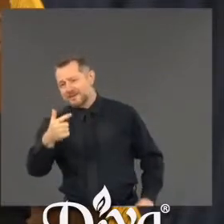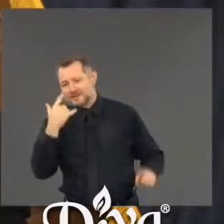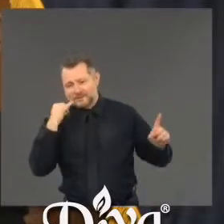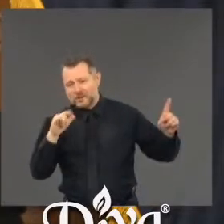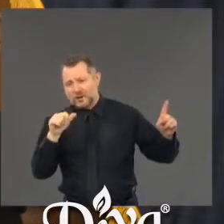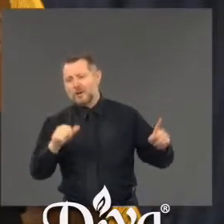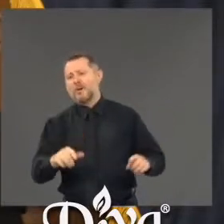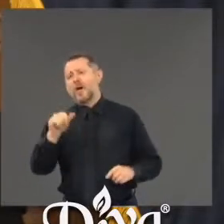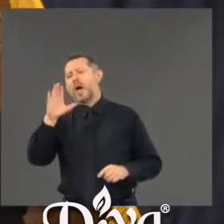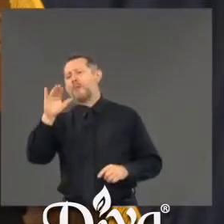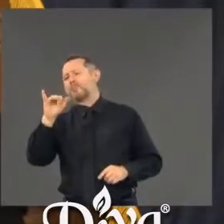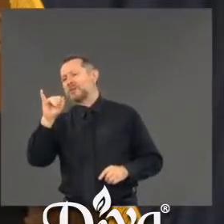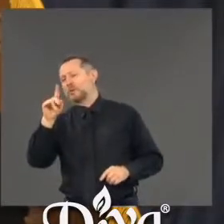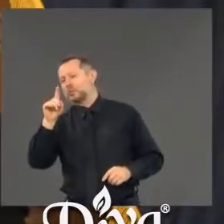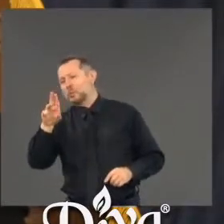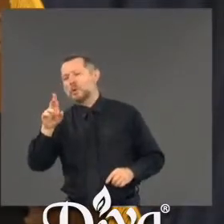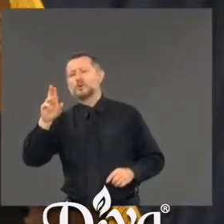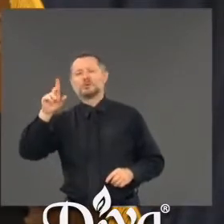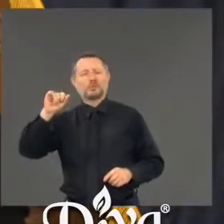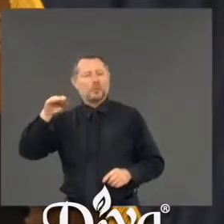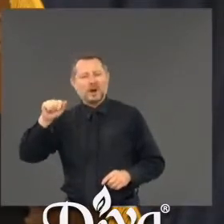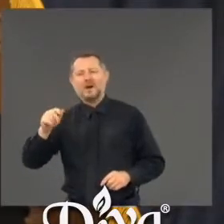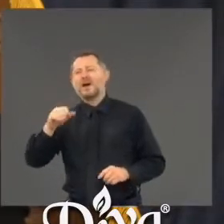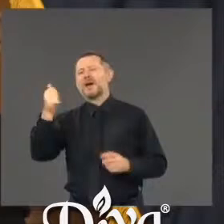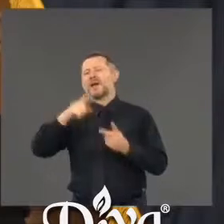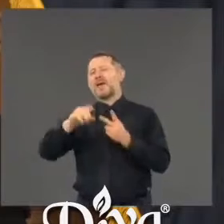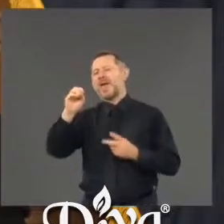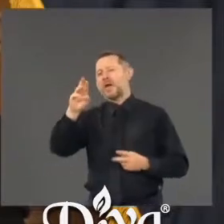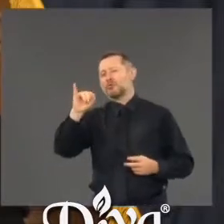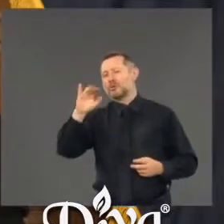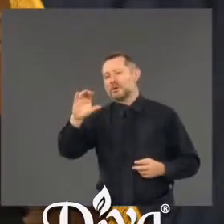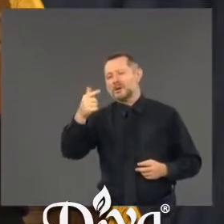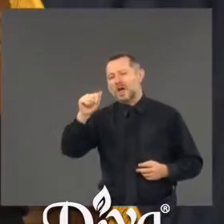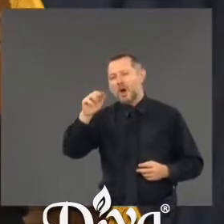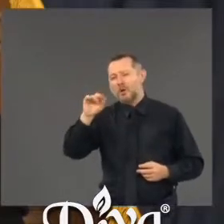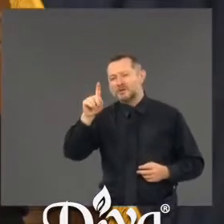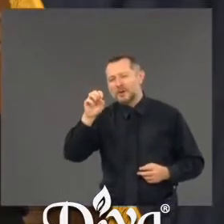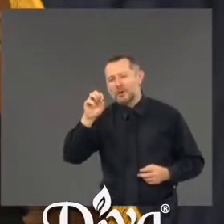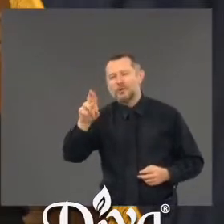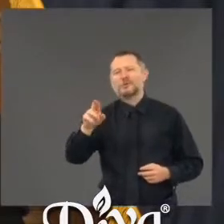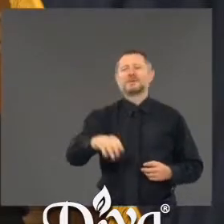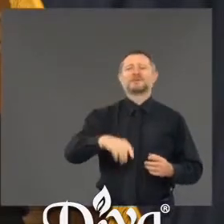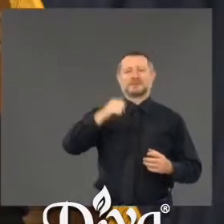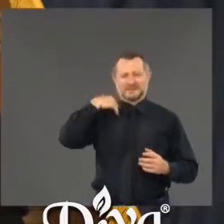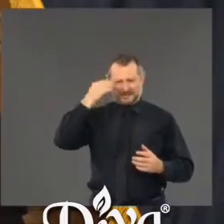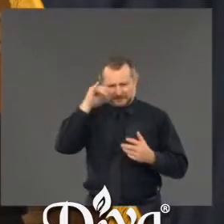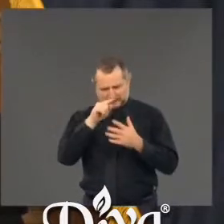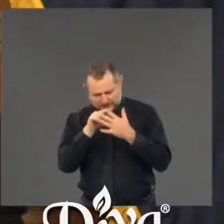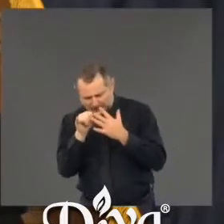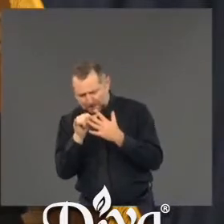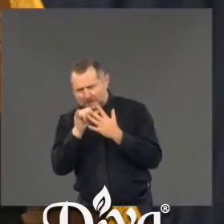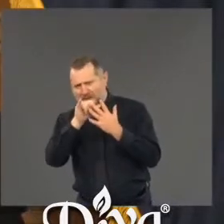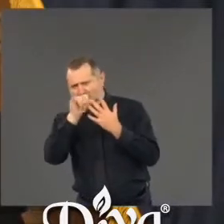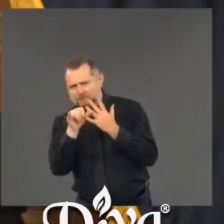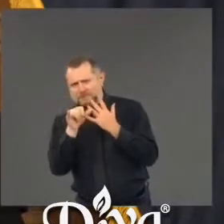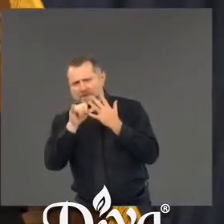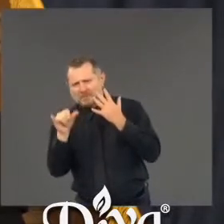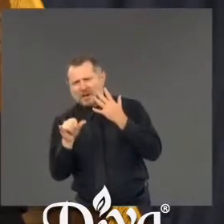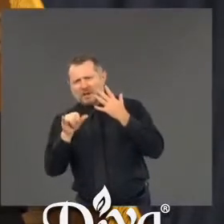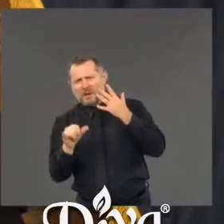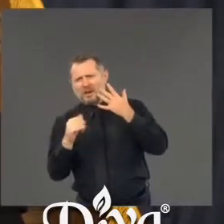Louima, Eric Garner, why are they always black lives who get violated by the